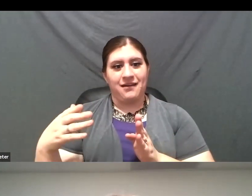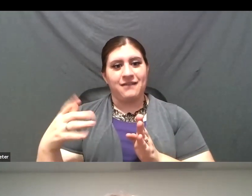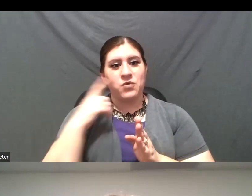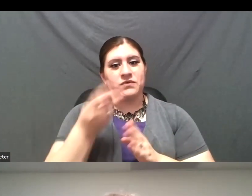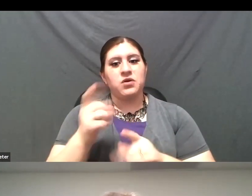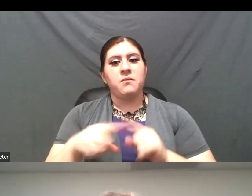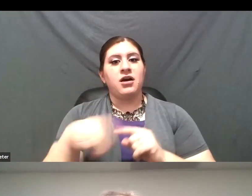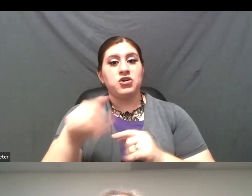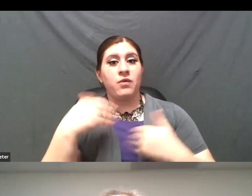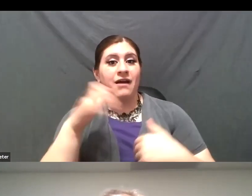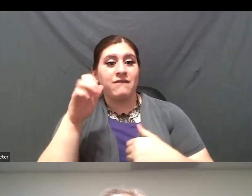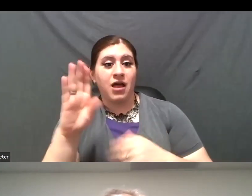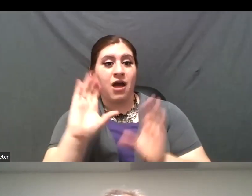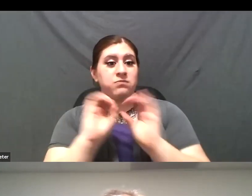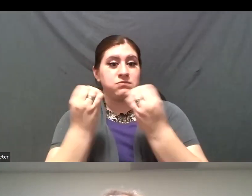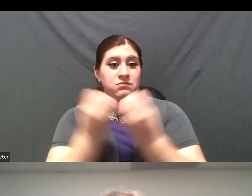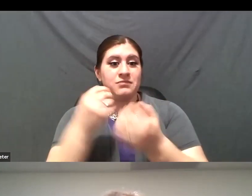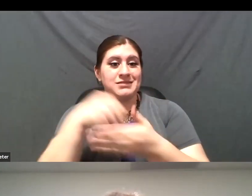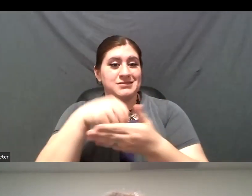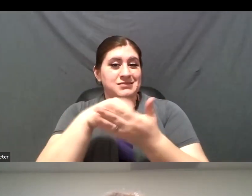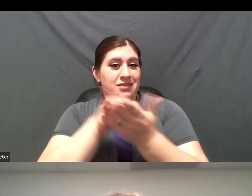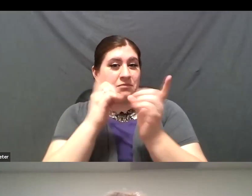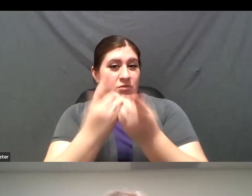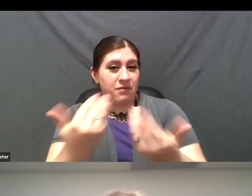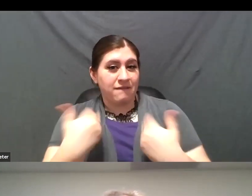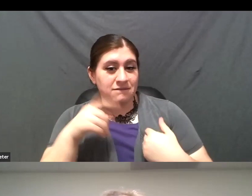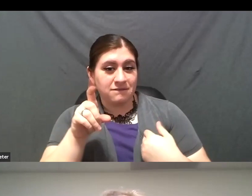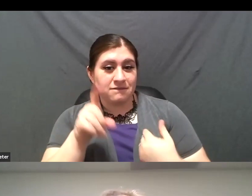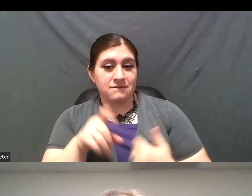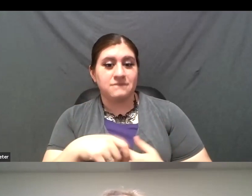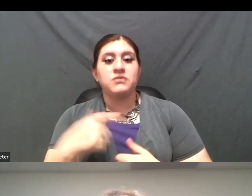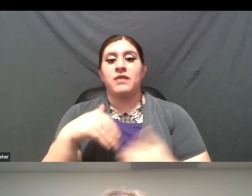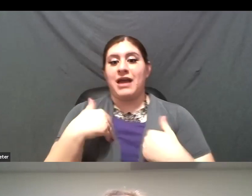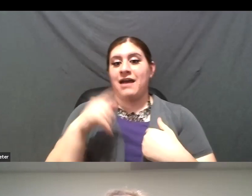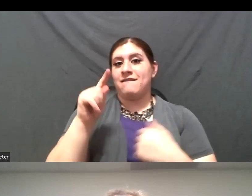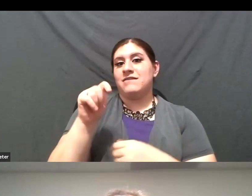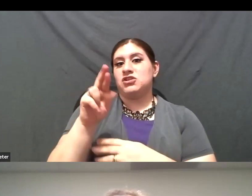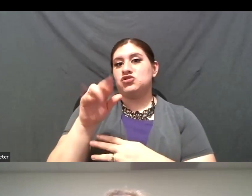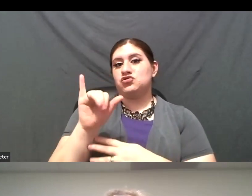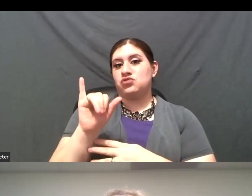have any clubs or organizations within the department? We have Tri Beta, which